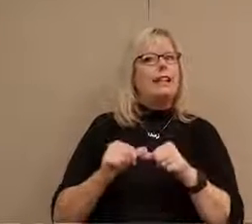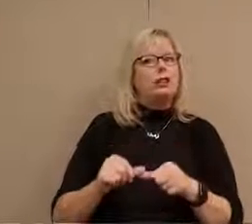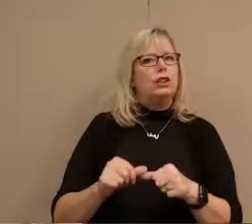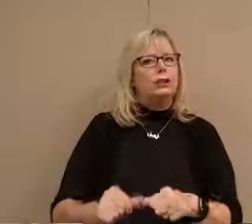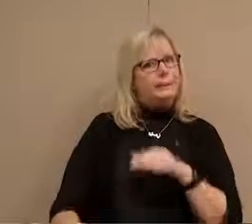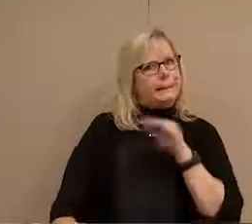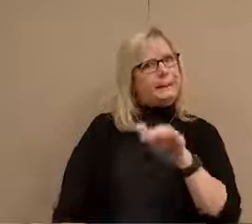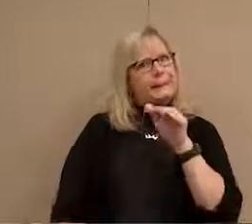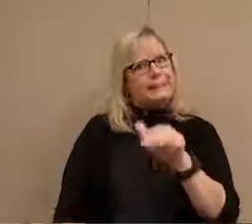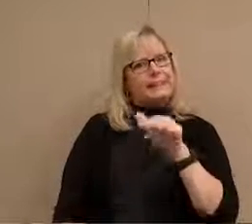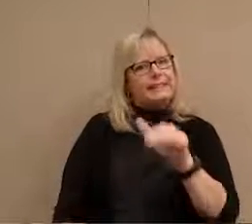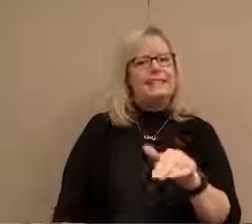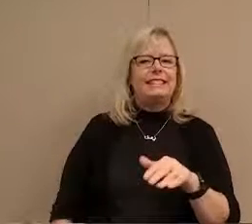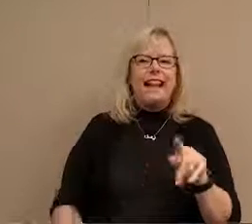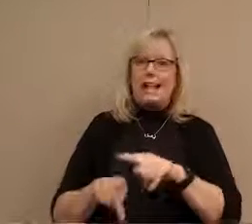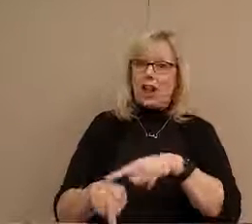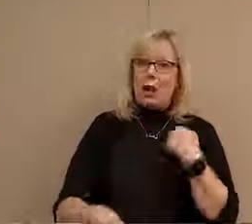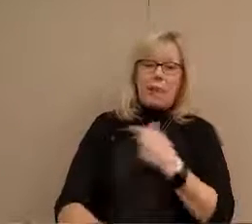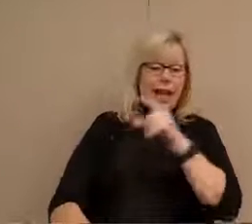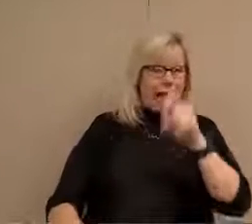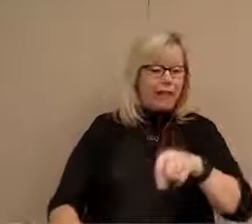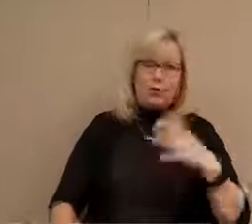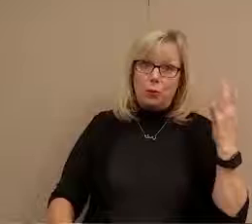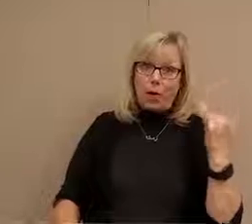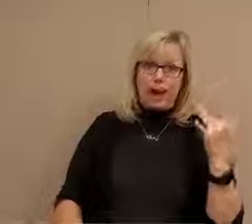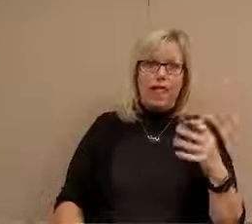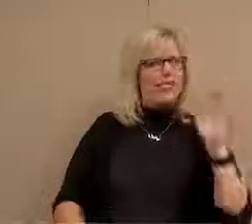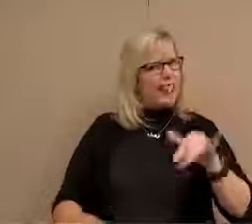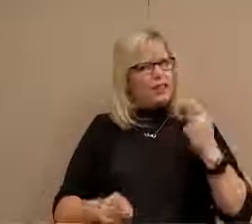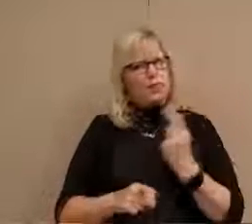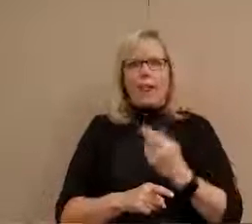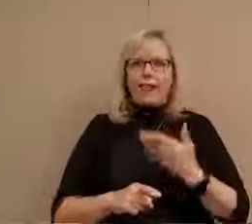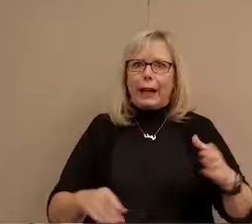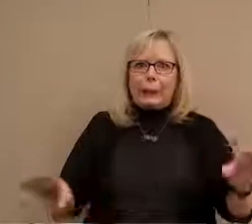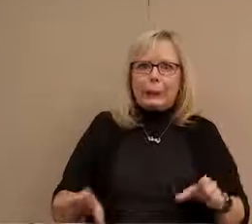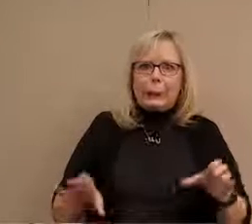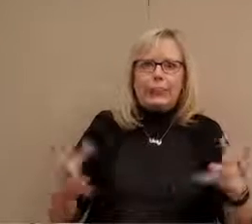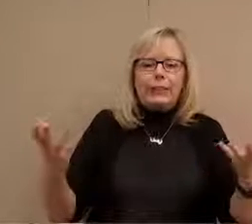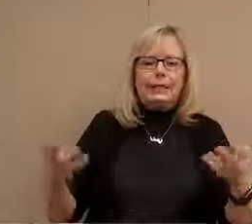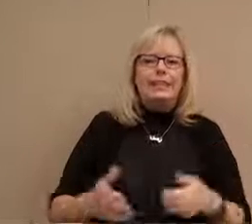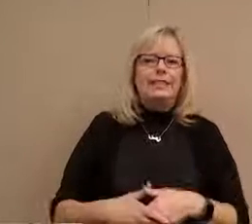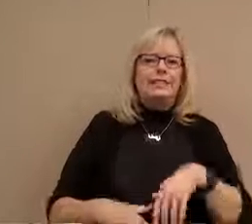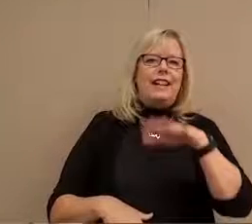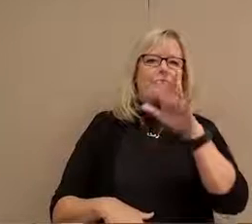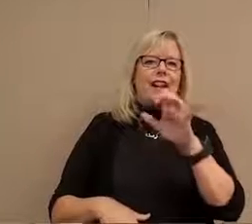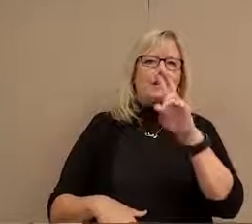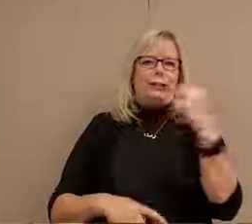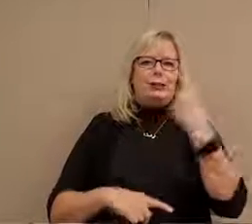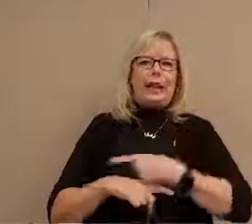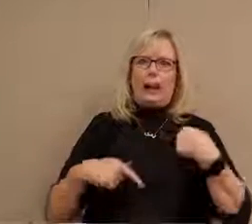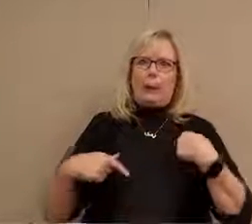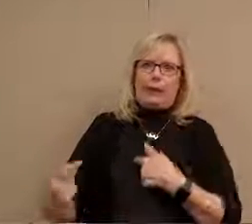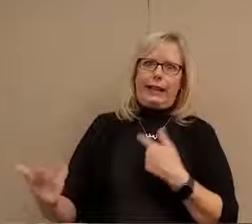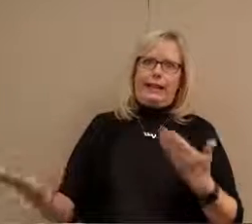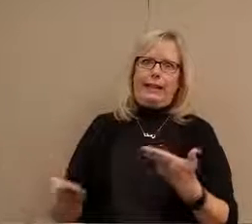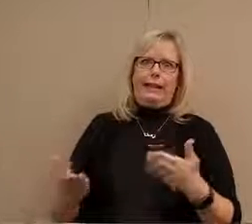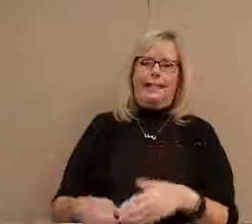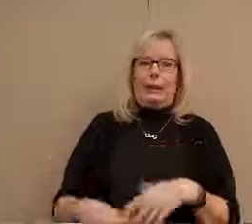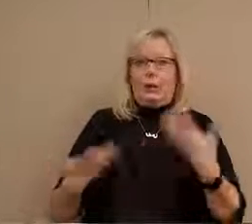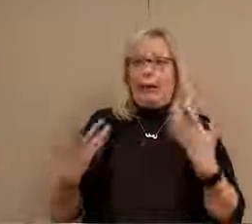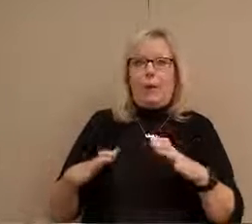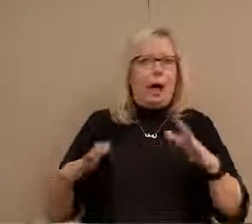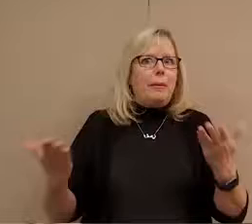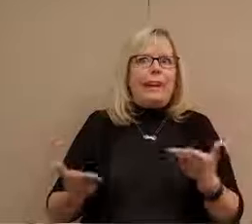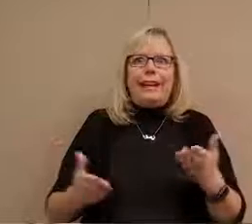this horse as long as we have to, because it's the right thing to do. 502 days we've been here. We didn't want to